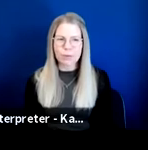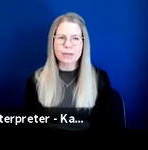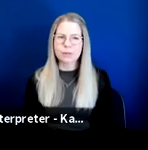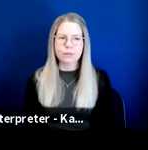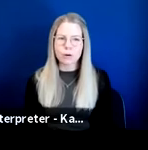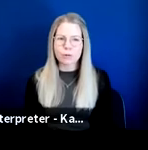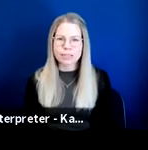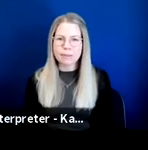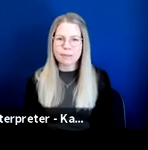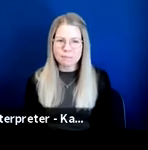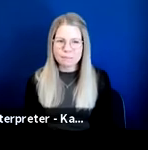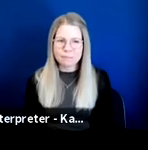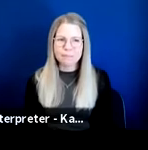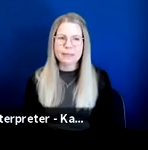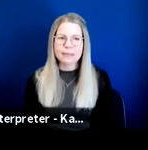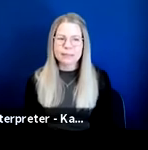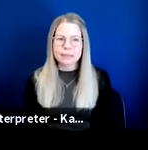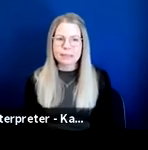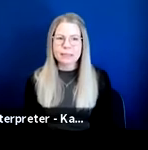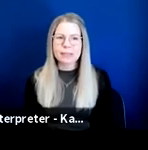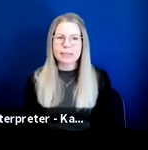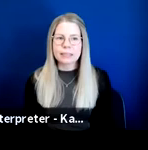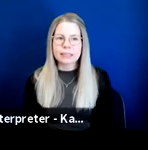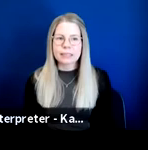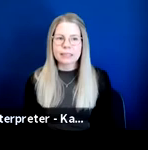That would be your own free time.